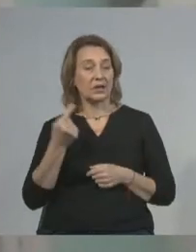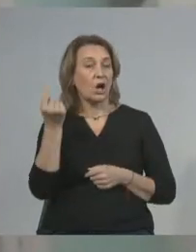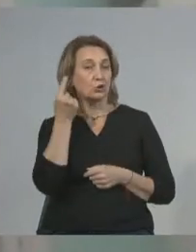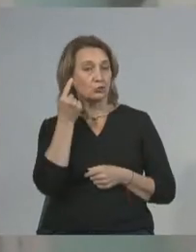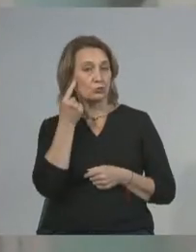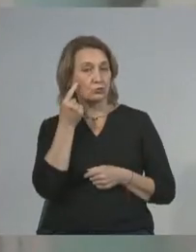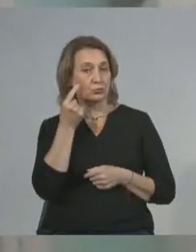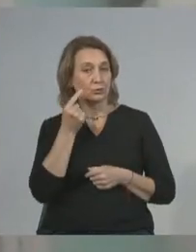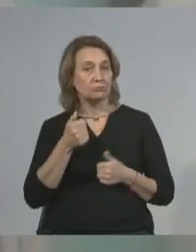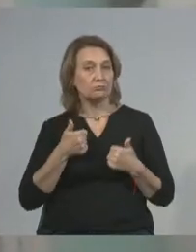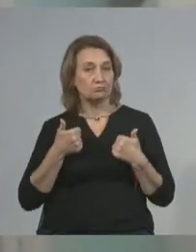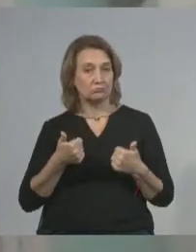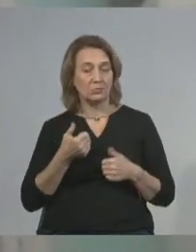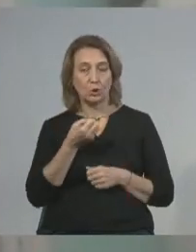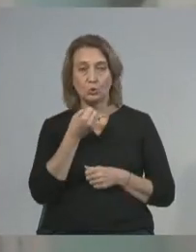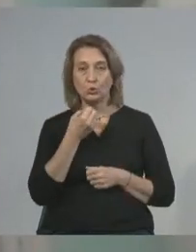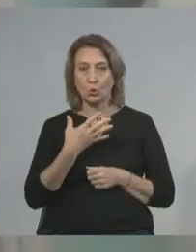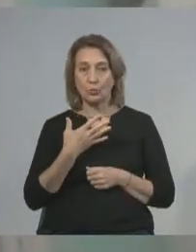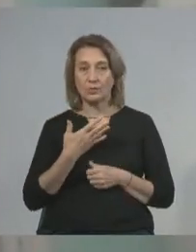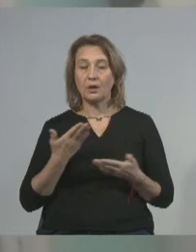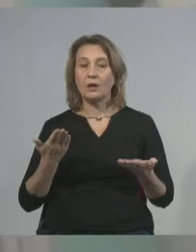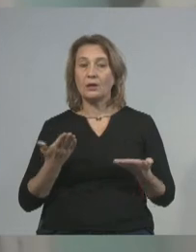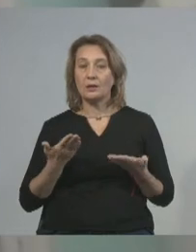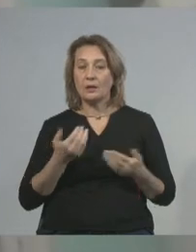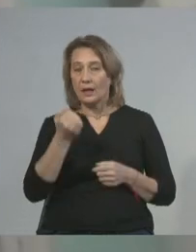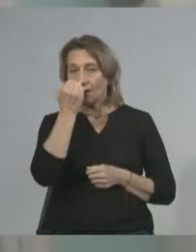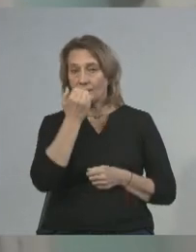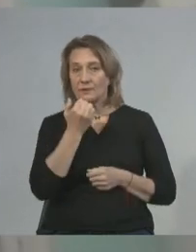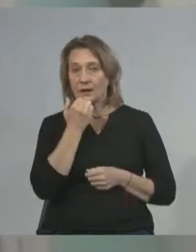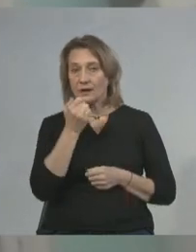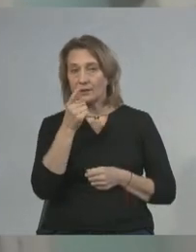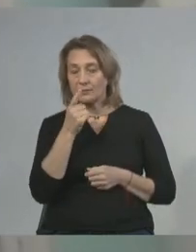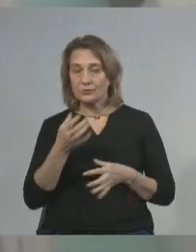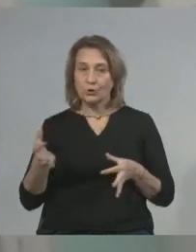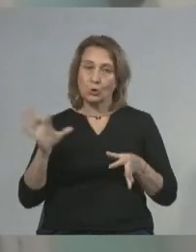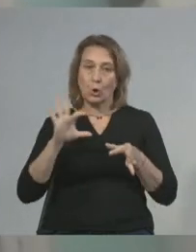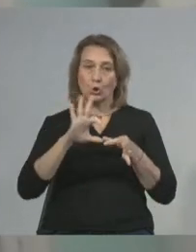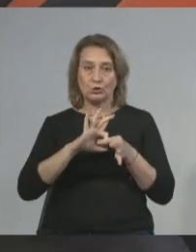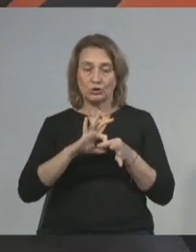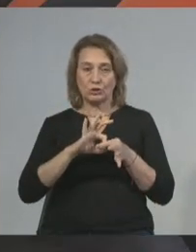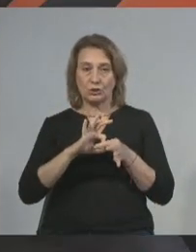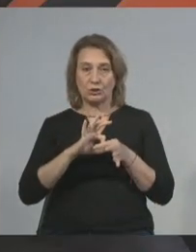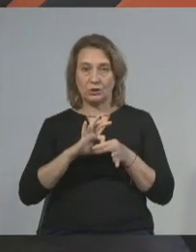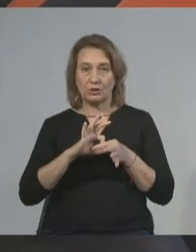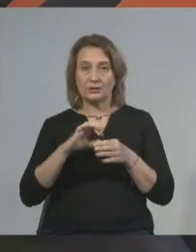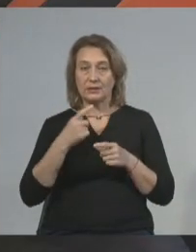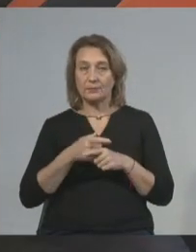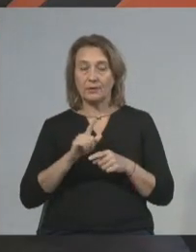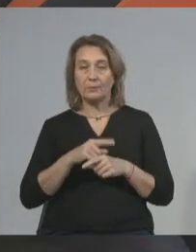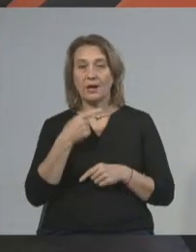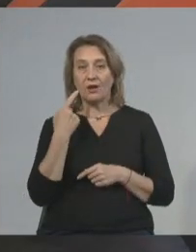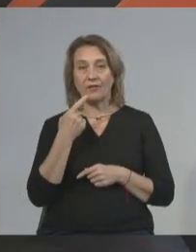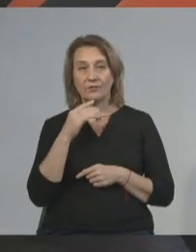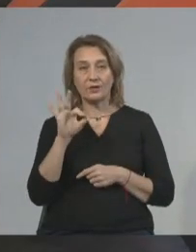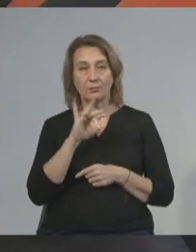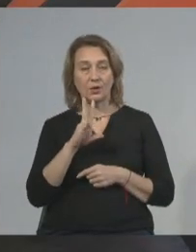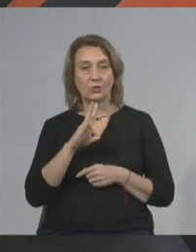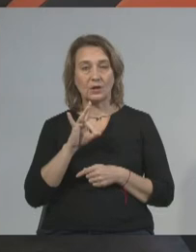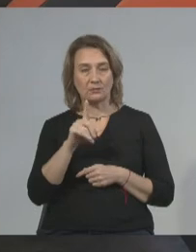us uh so we are talking about narratives here and i know that you've been analyzing um